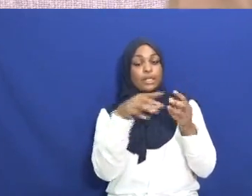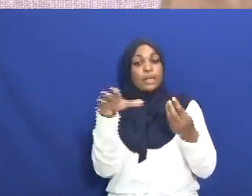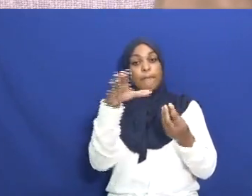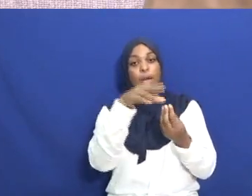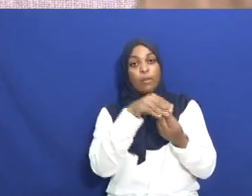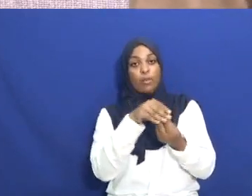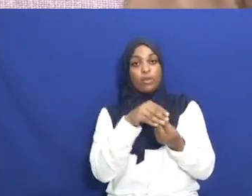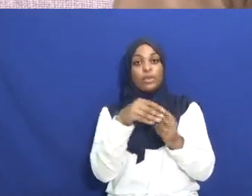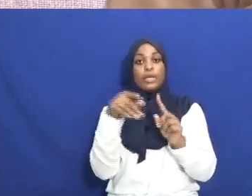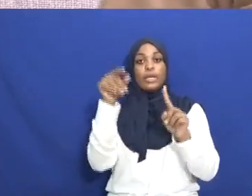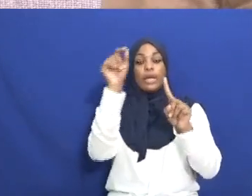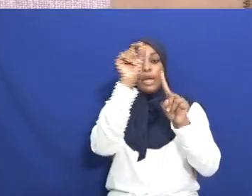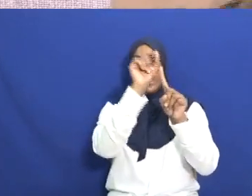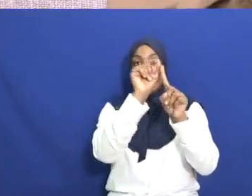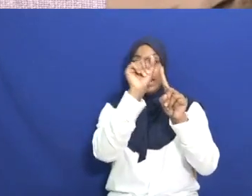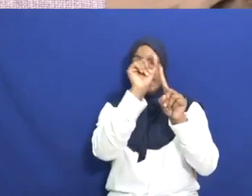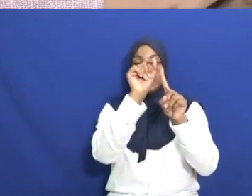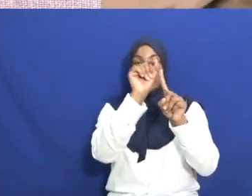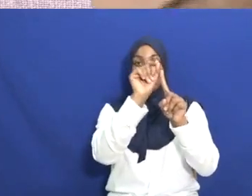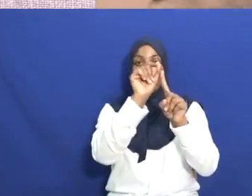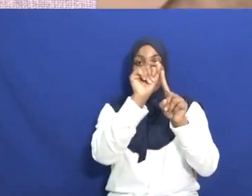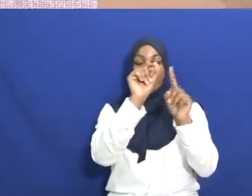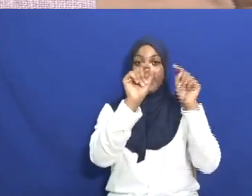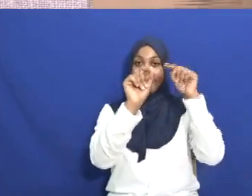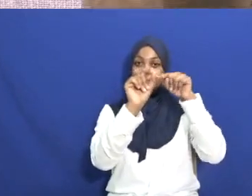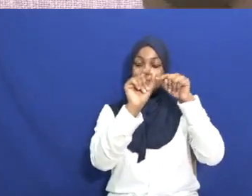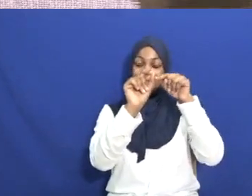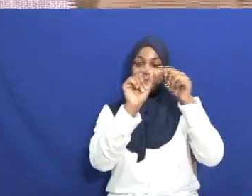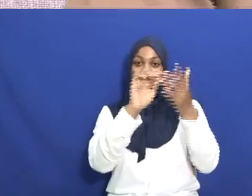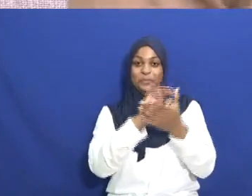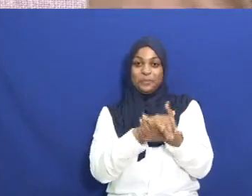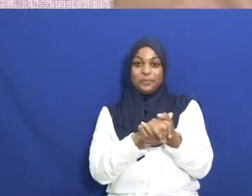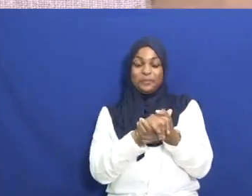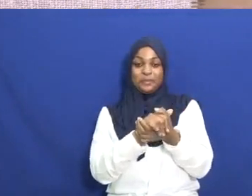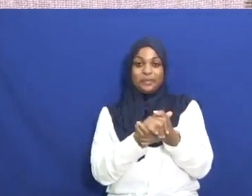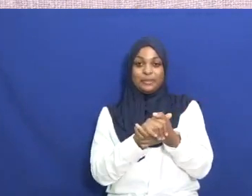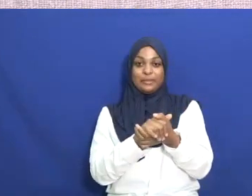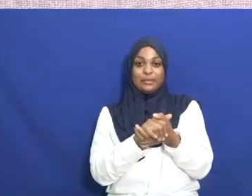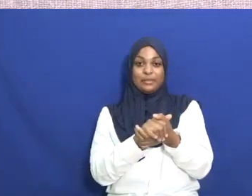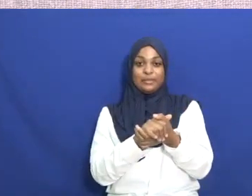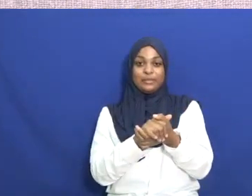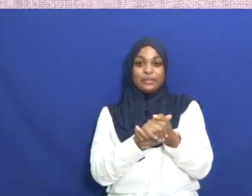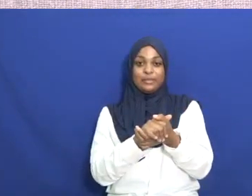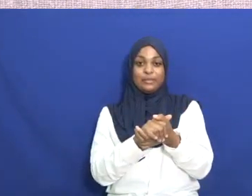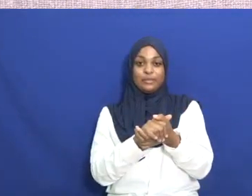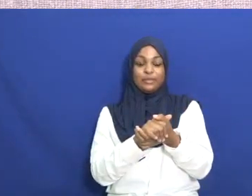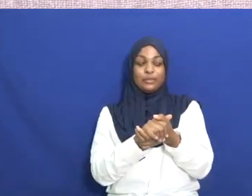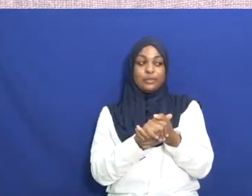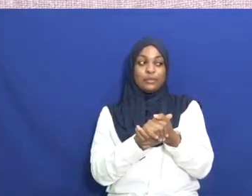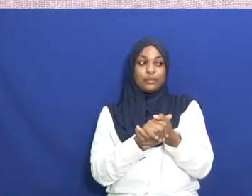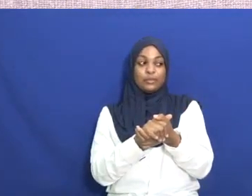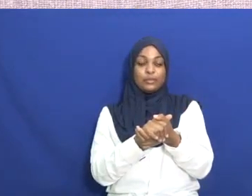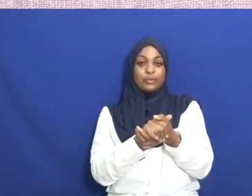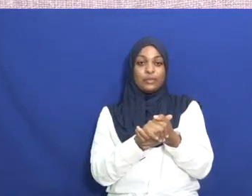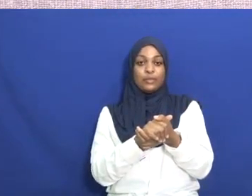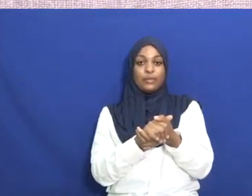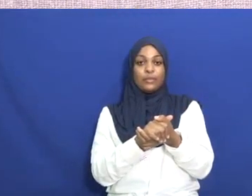numbers. Show the base and what? Base and exponent. Very good. A